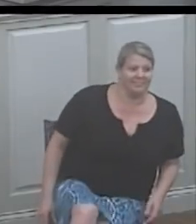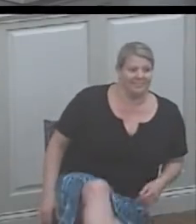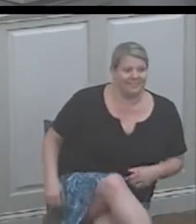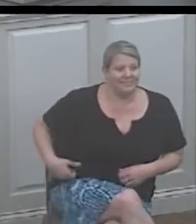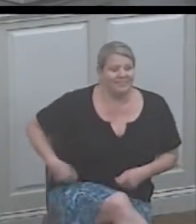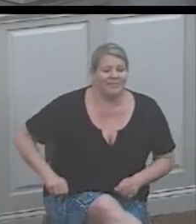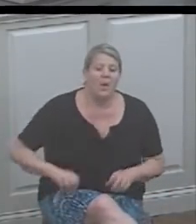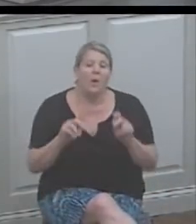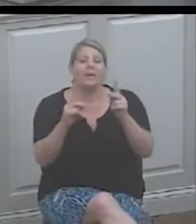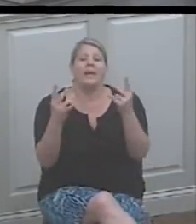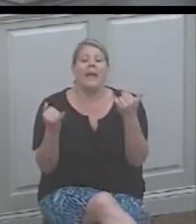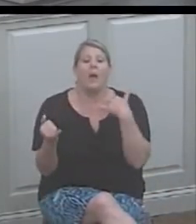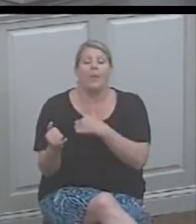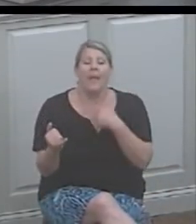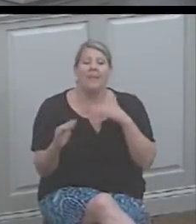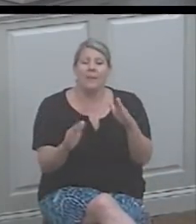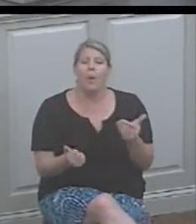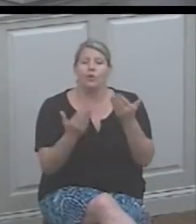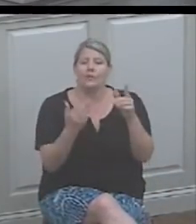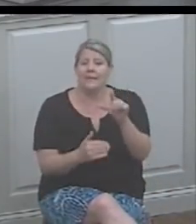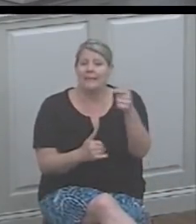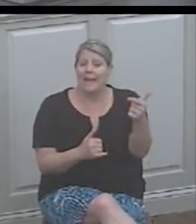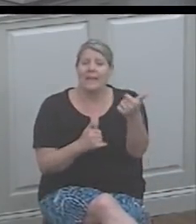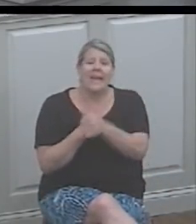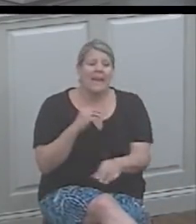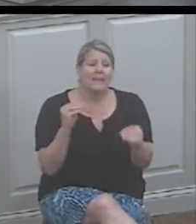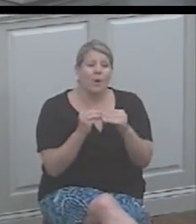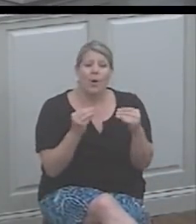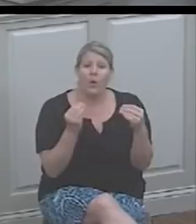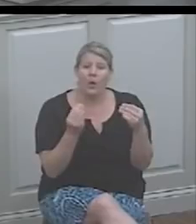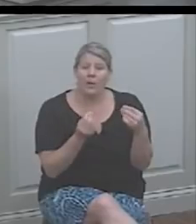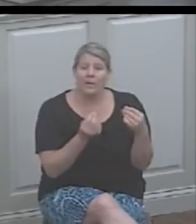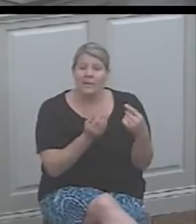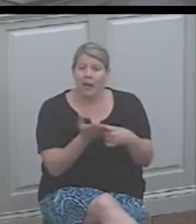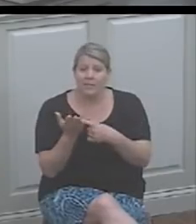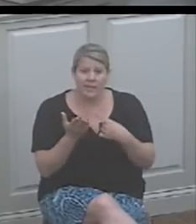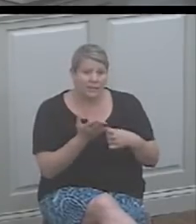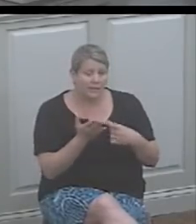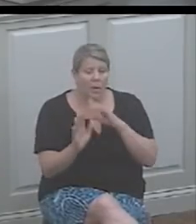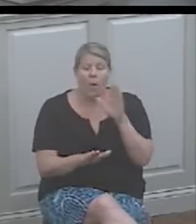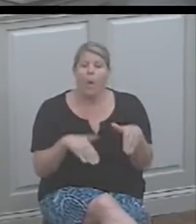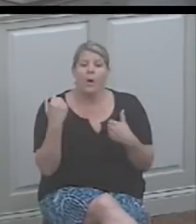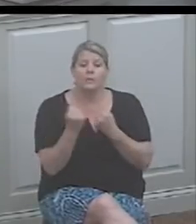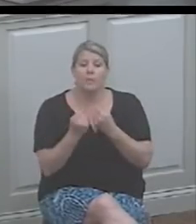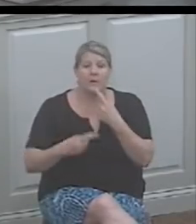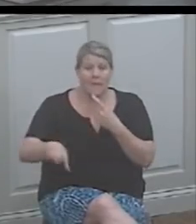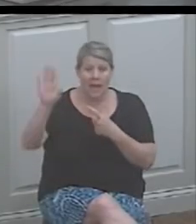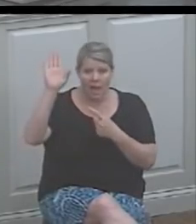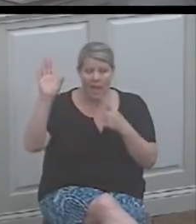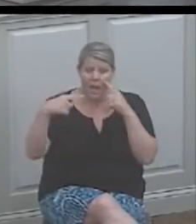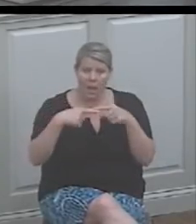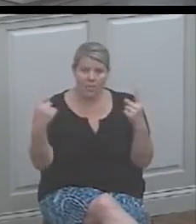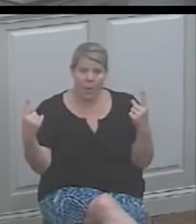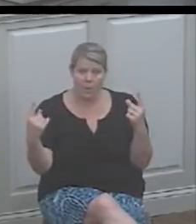All right, we've got a motion and a second. Any further conversation? Seeing none, all in favor of the motion, signify by saying aye. Aye. Aye. Opposed,